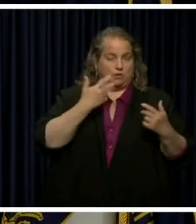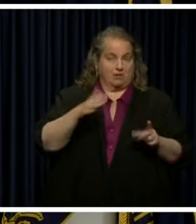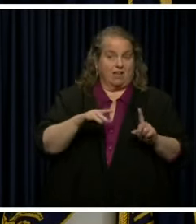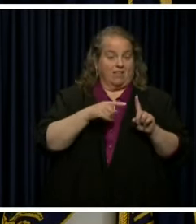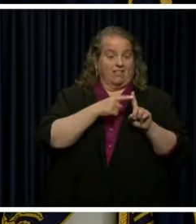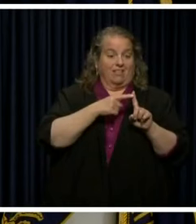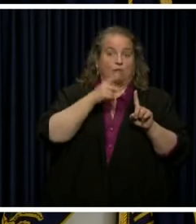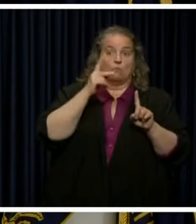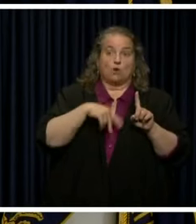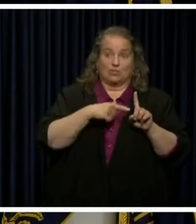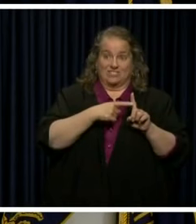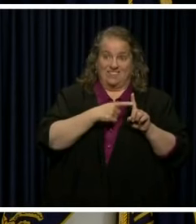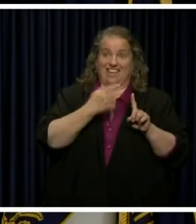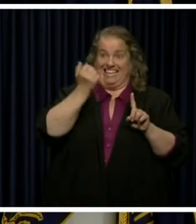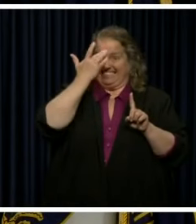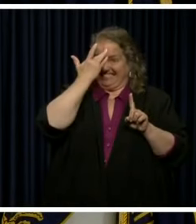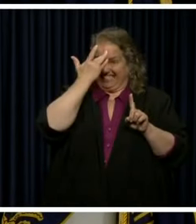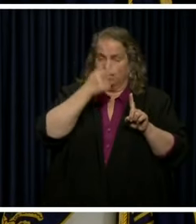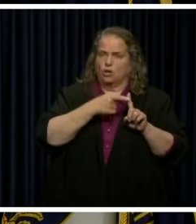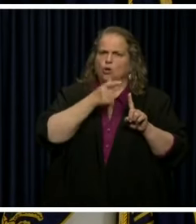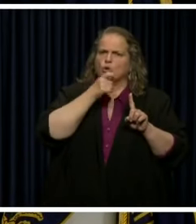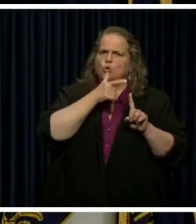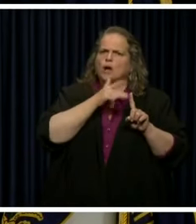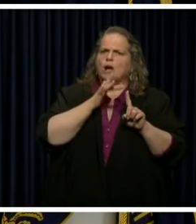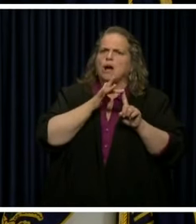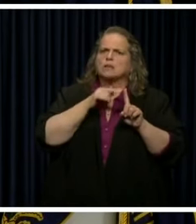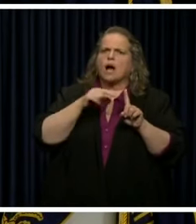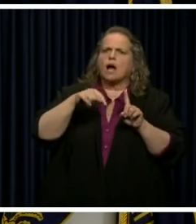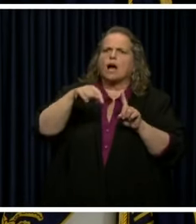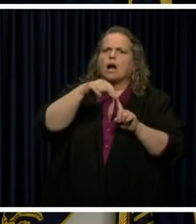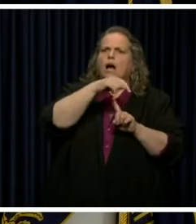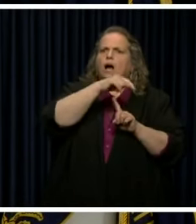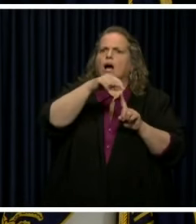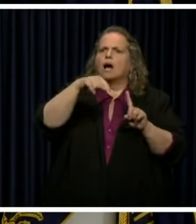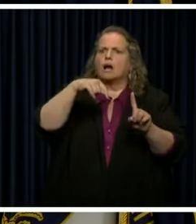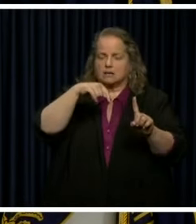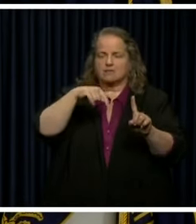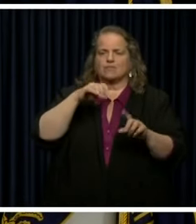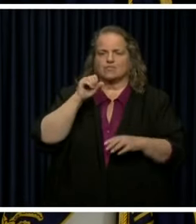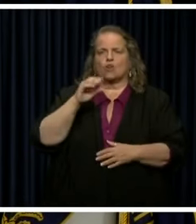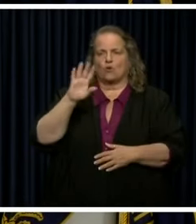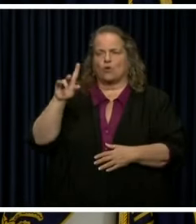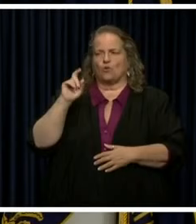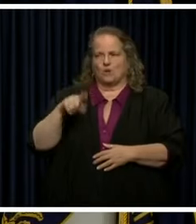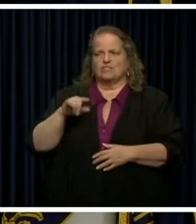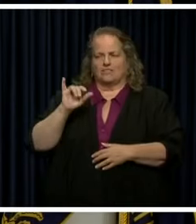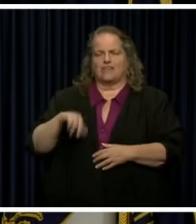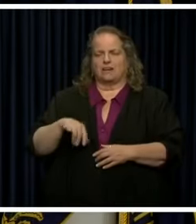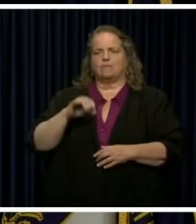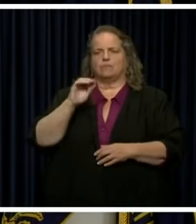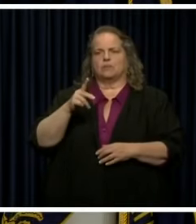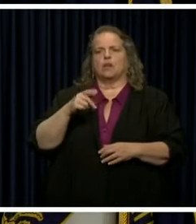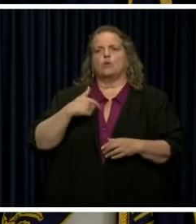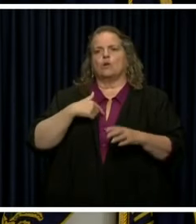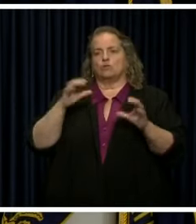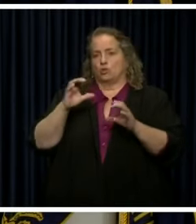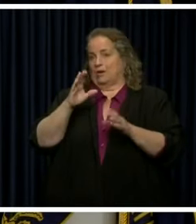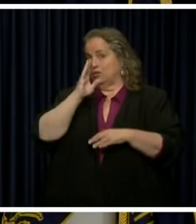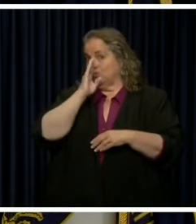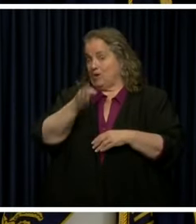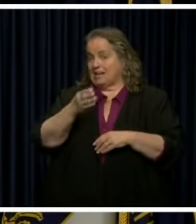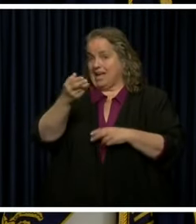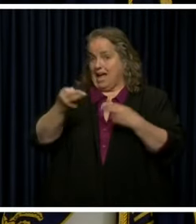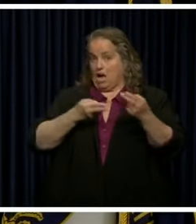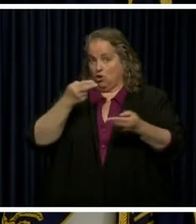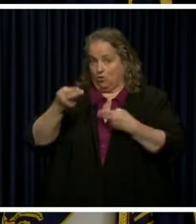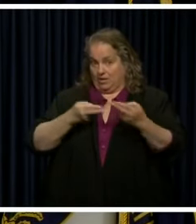tracing and how many people have been hired. We're doing direct hiring to increase DPH, our State Department of Public